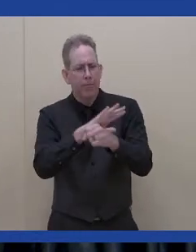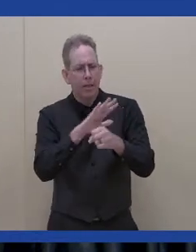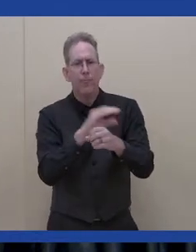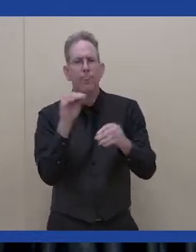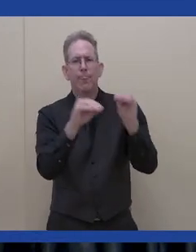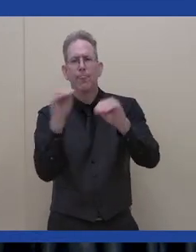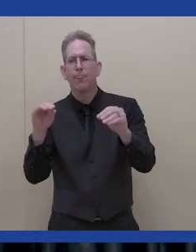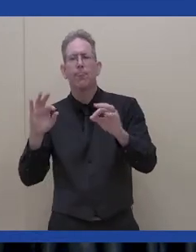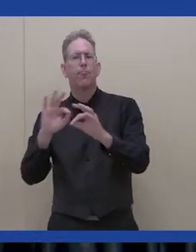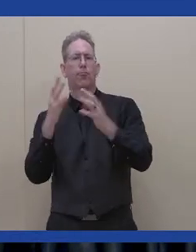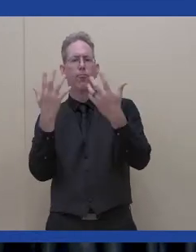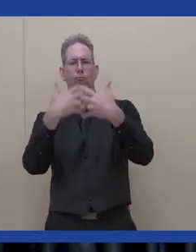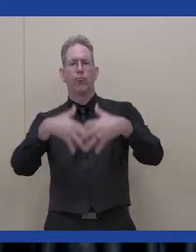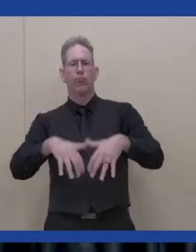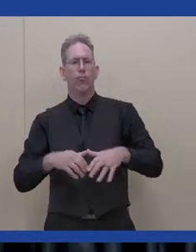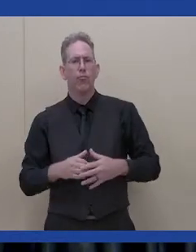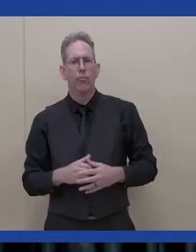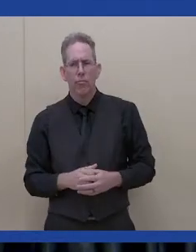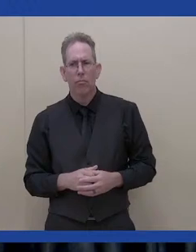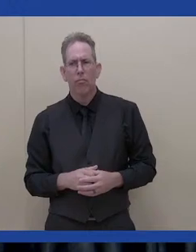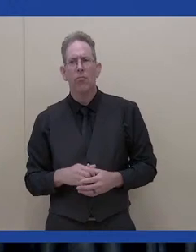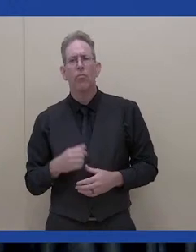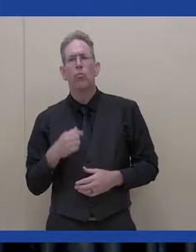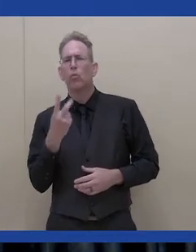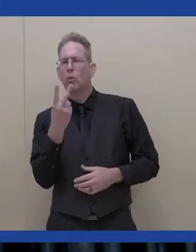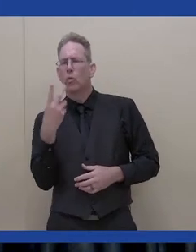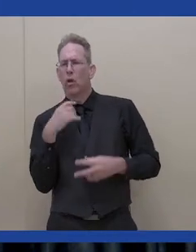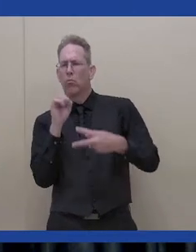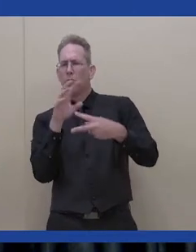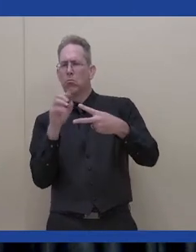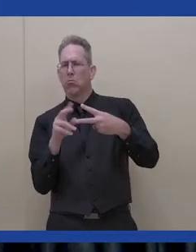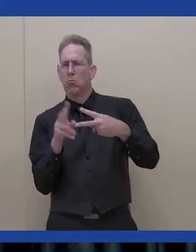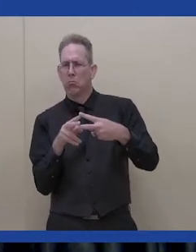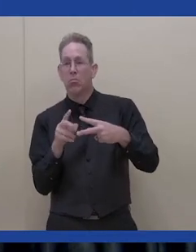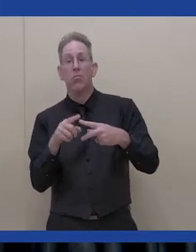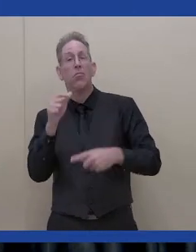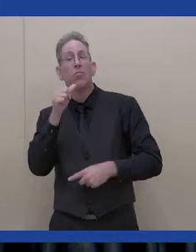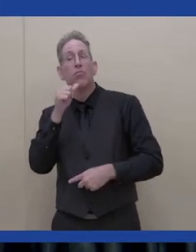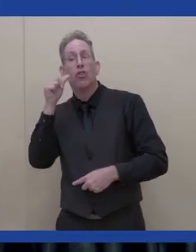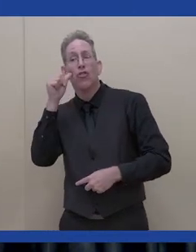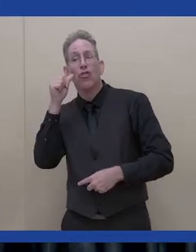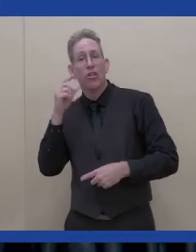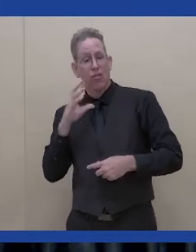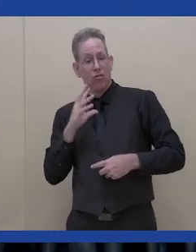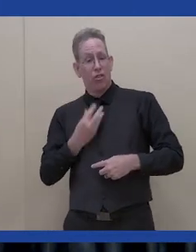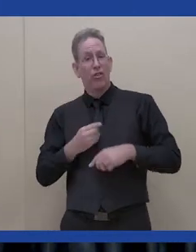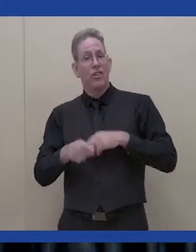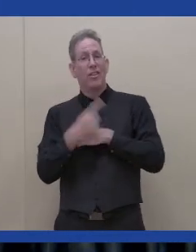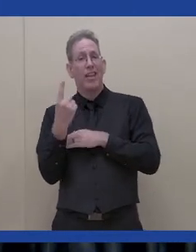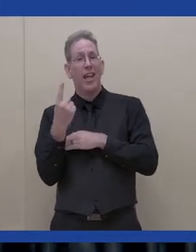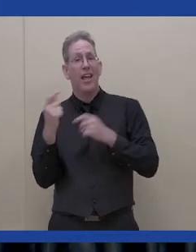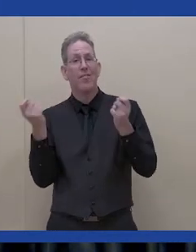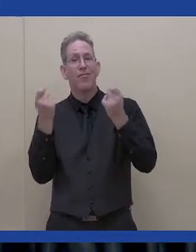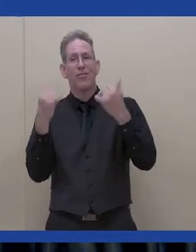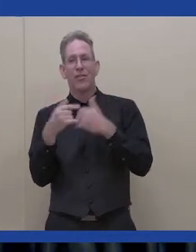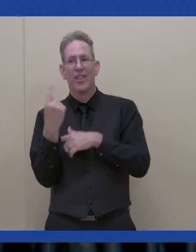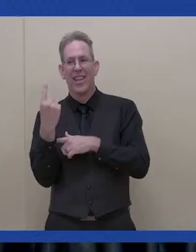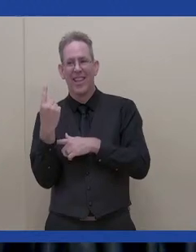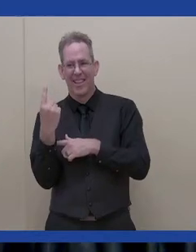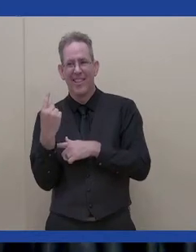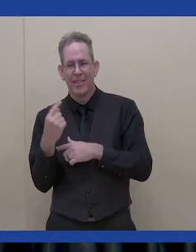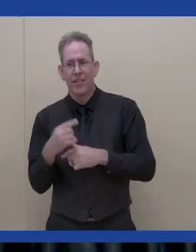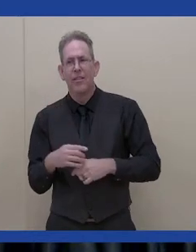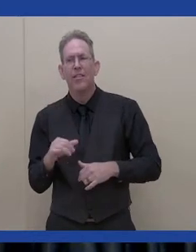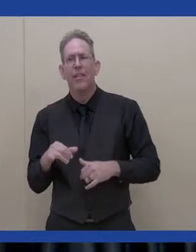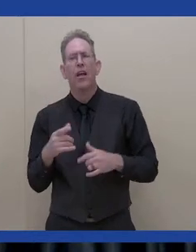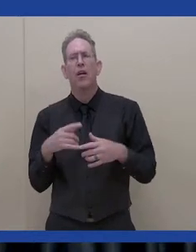Two more points. Yesterday's Transgender Day of Visibility was an important reminder of our common cause to ensure